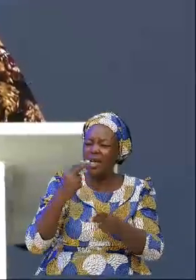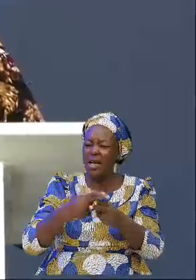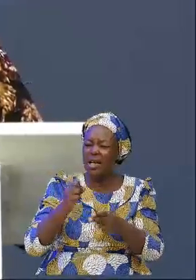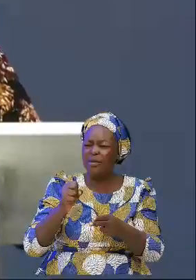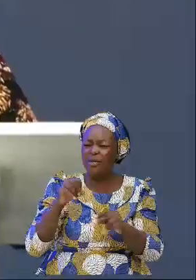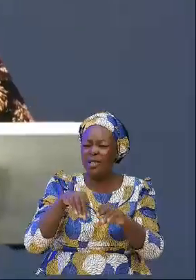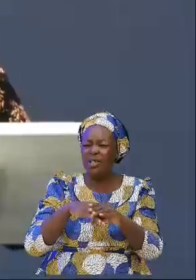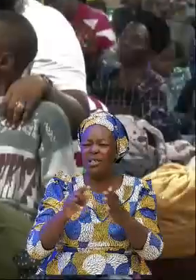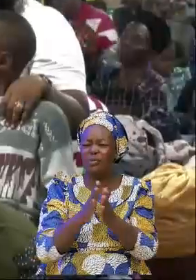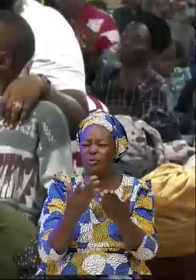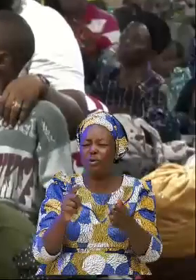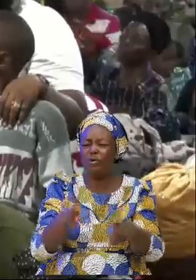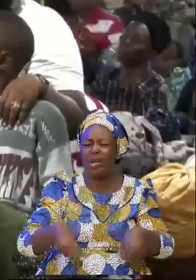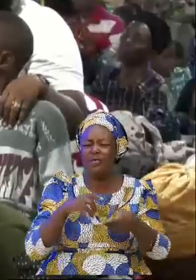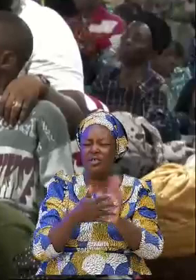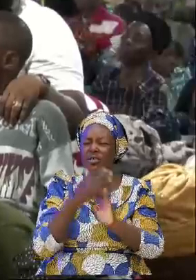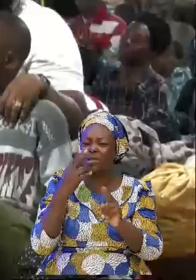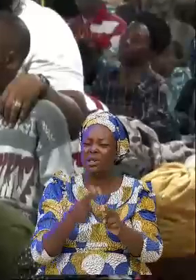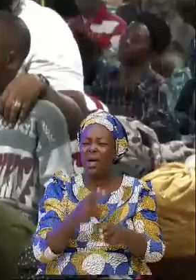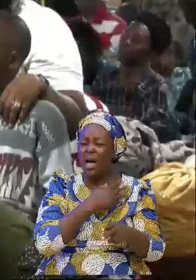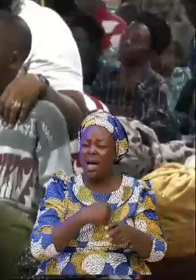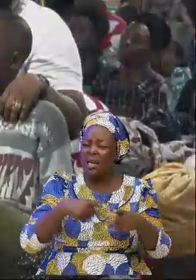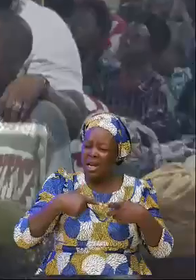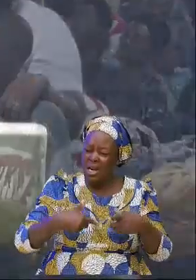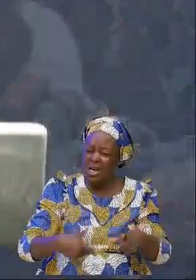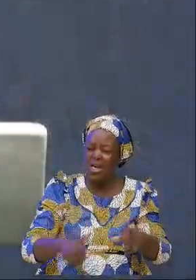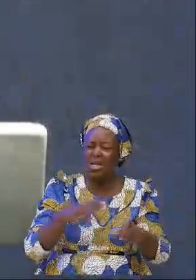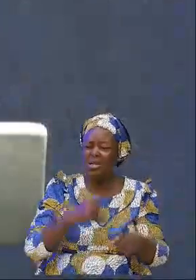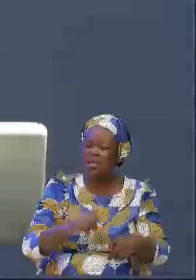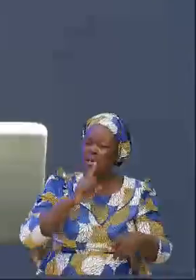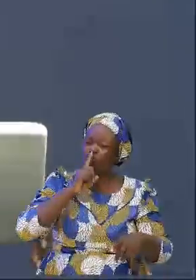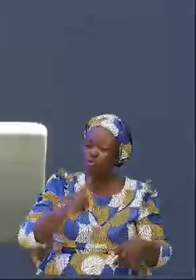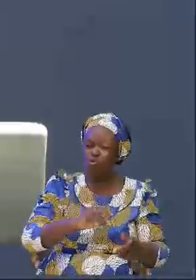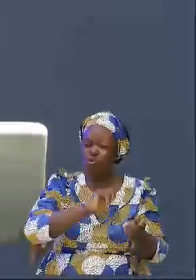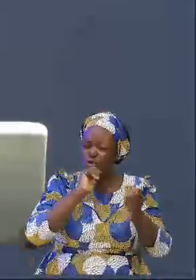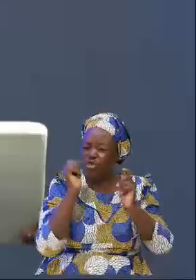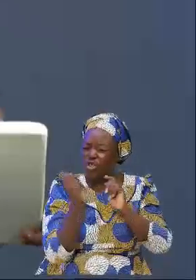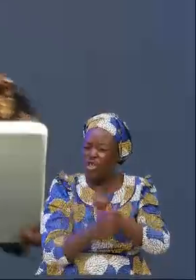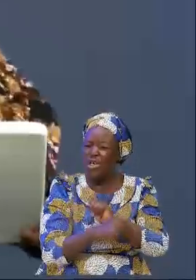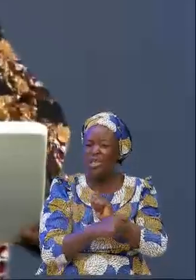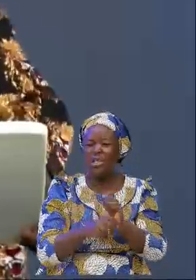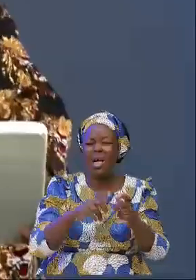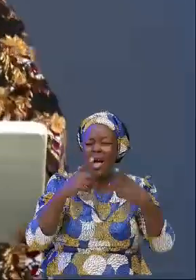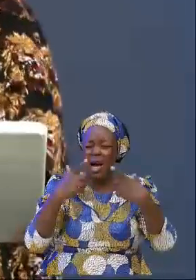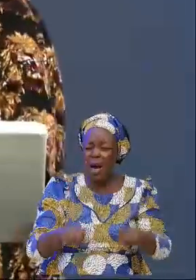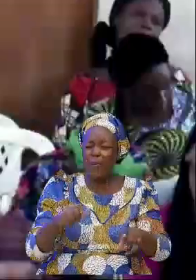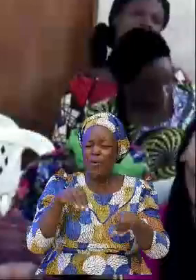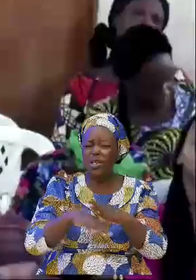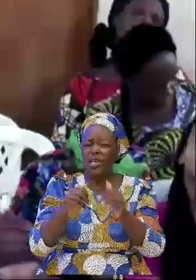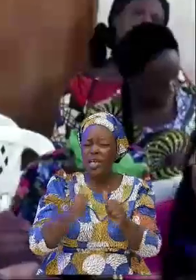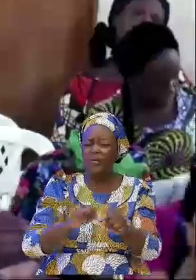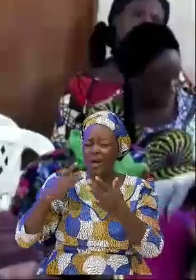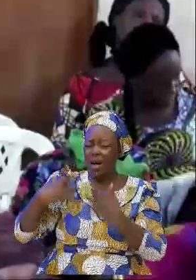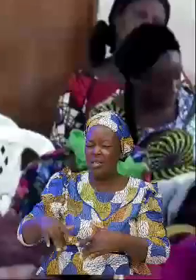them, Lord. Write their names in the book of life, and let a